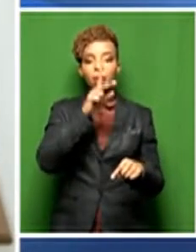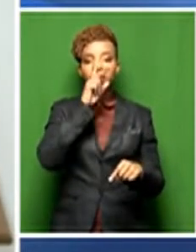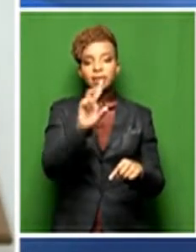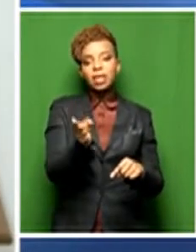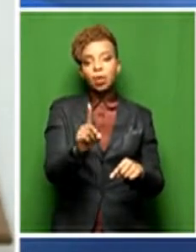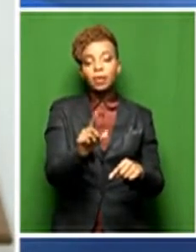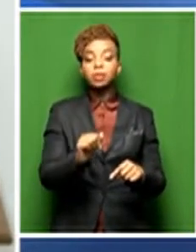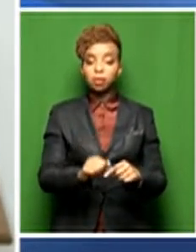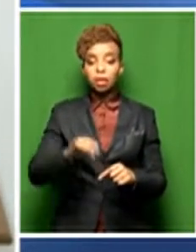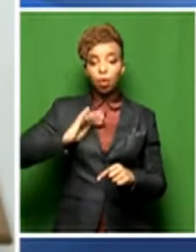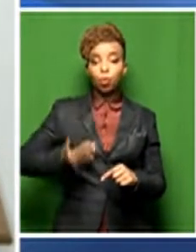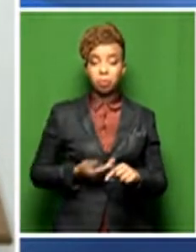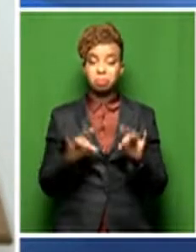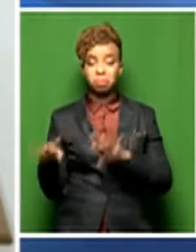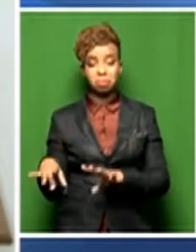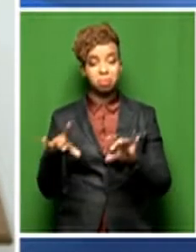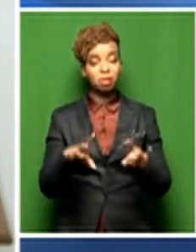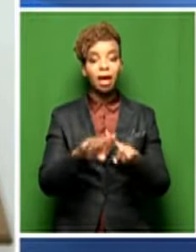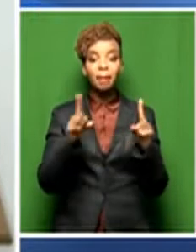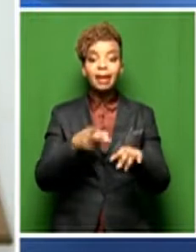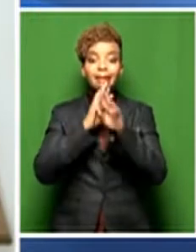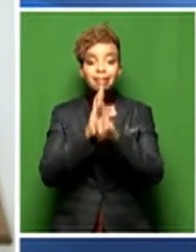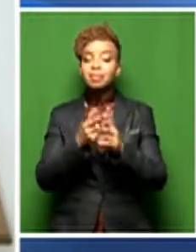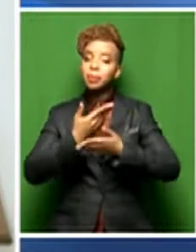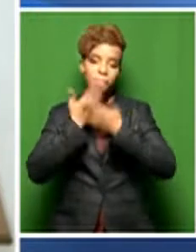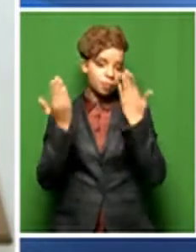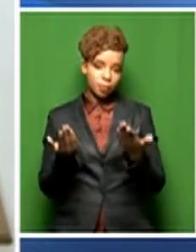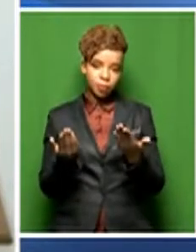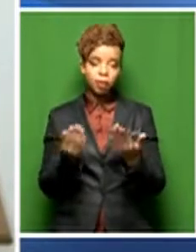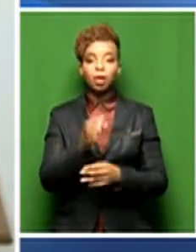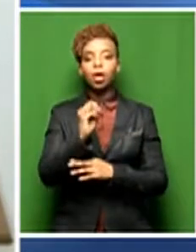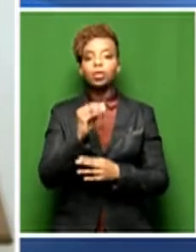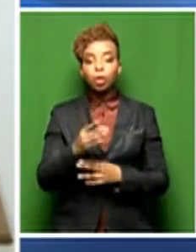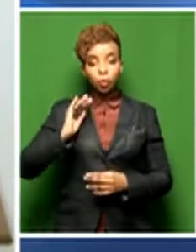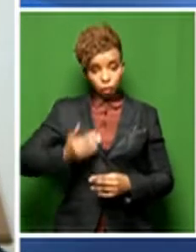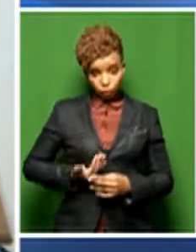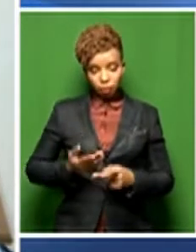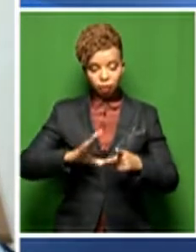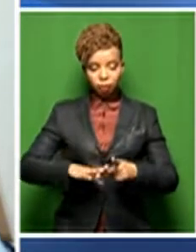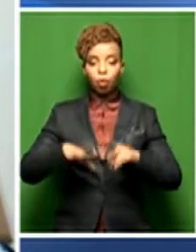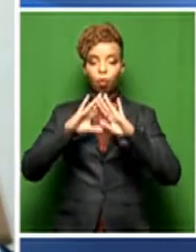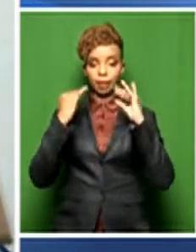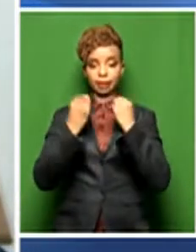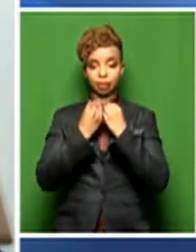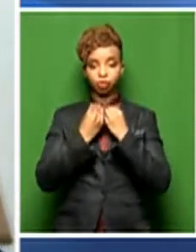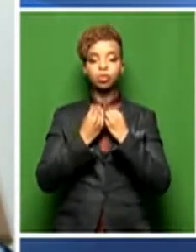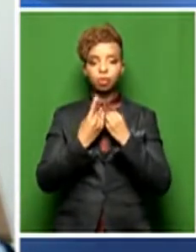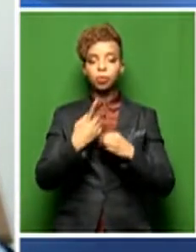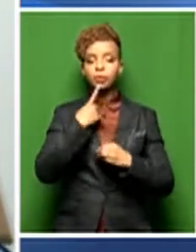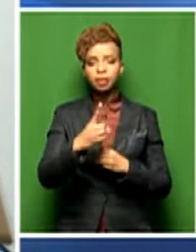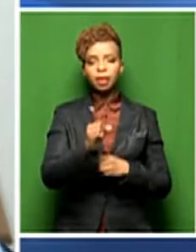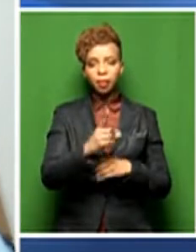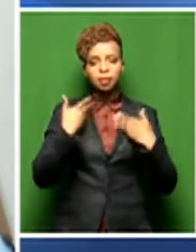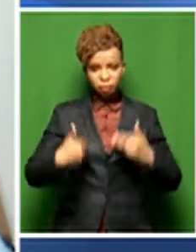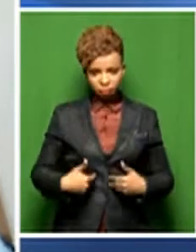are responding as women organization to say that we are our sisters' keeper. We need this system because we have